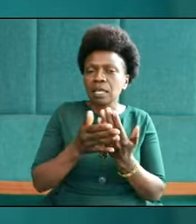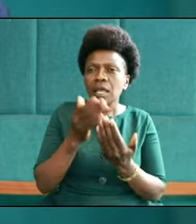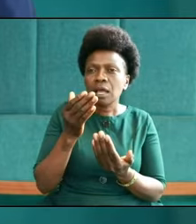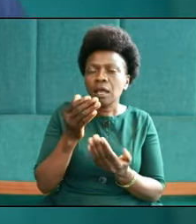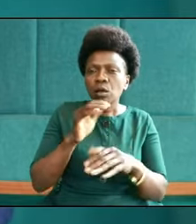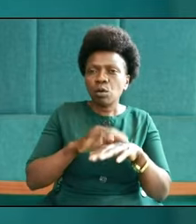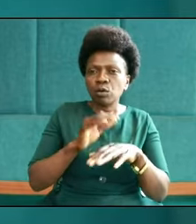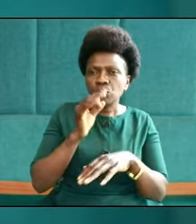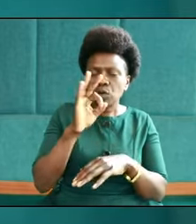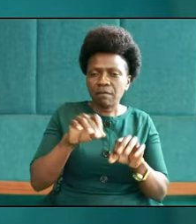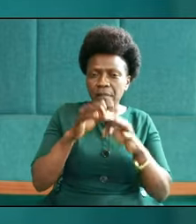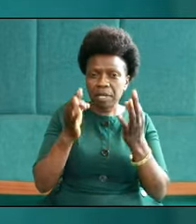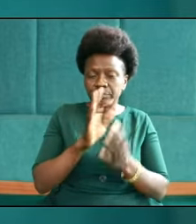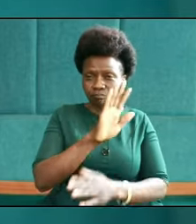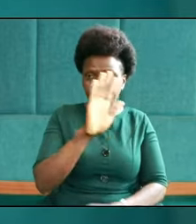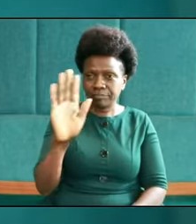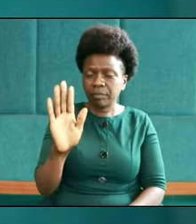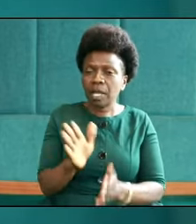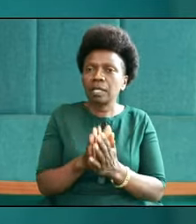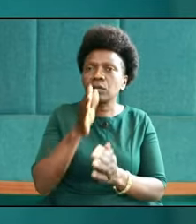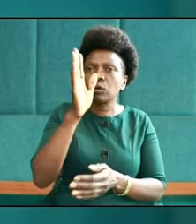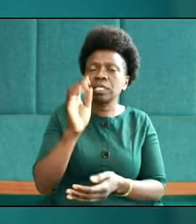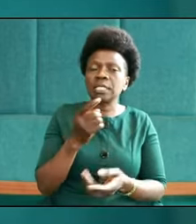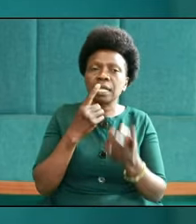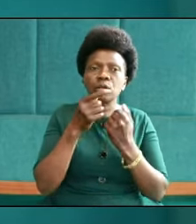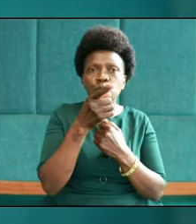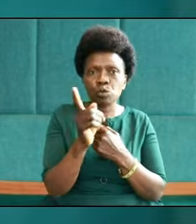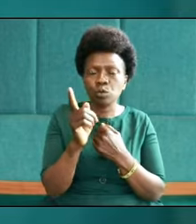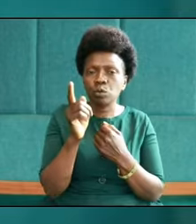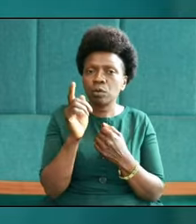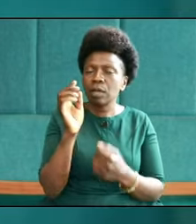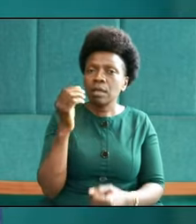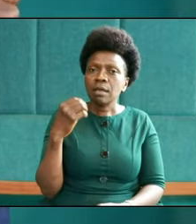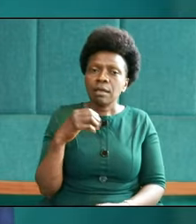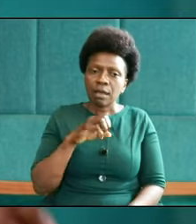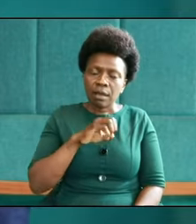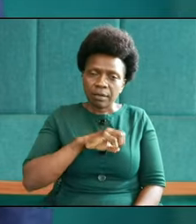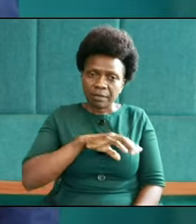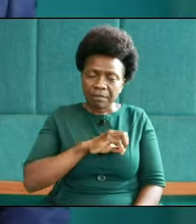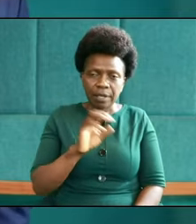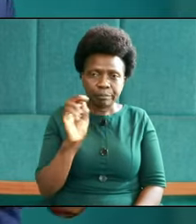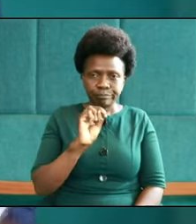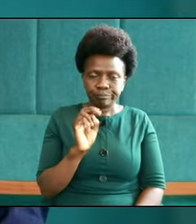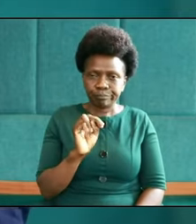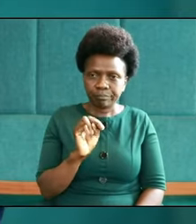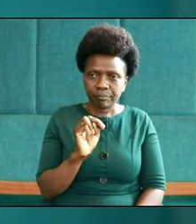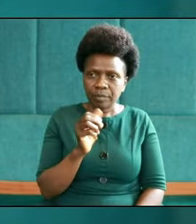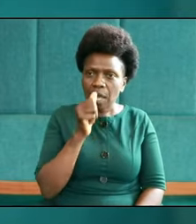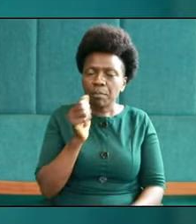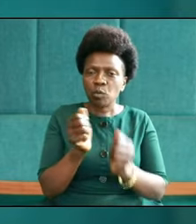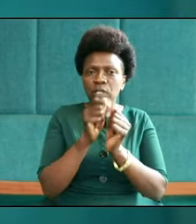I am taking on your family, and God is telling you, do not be afraid. I am watching